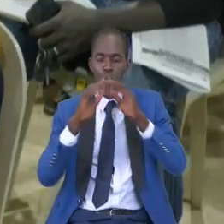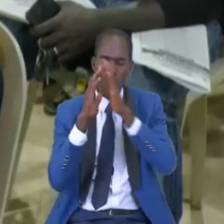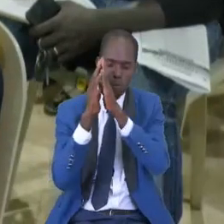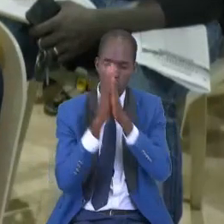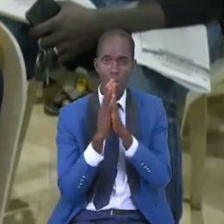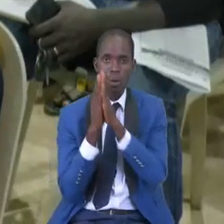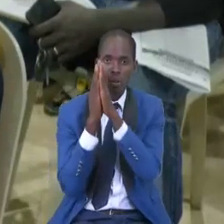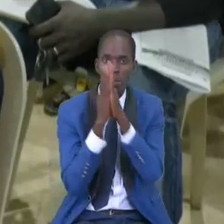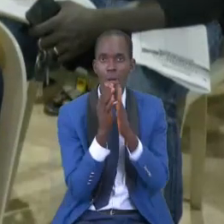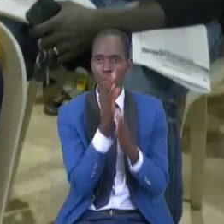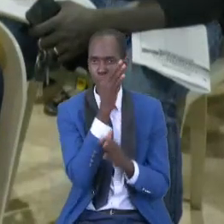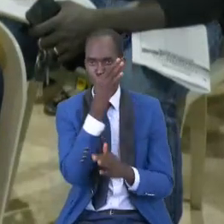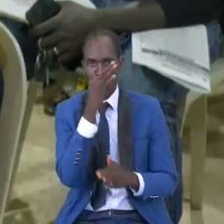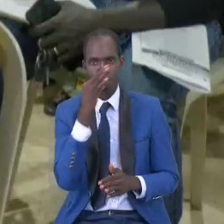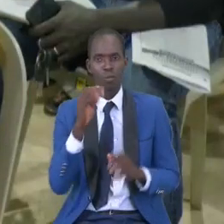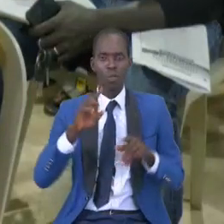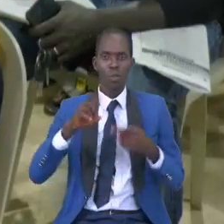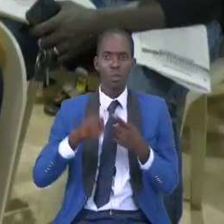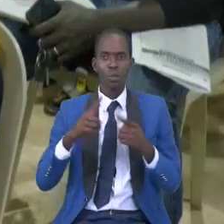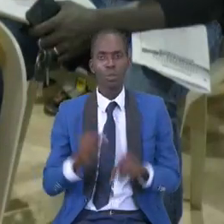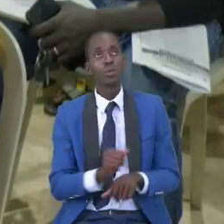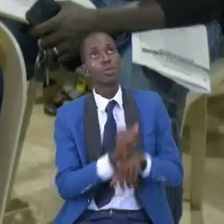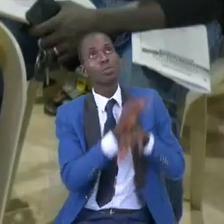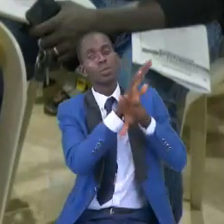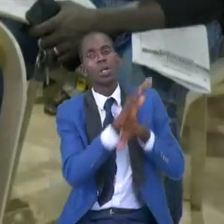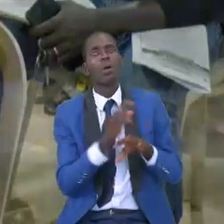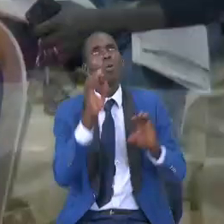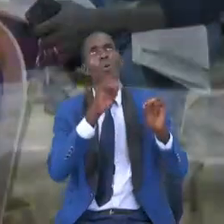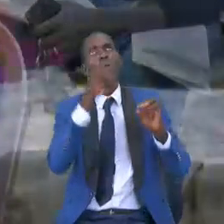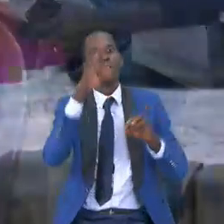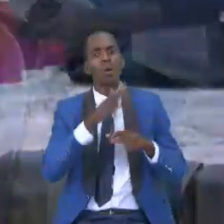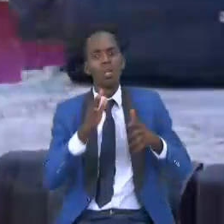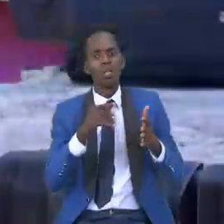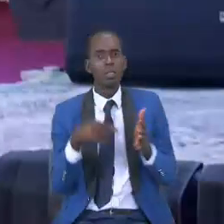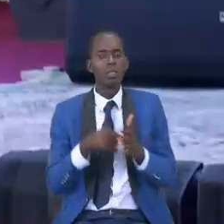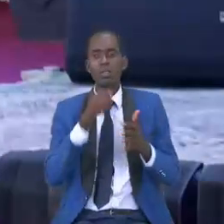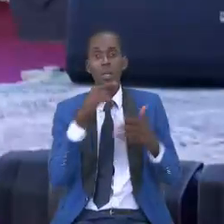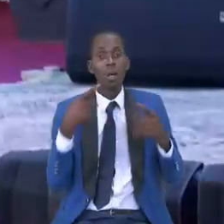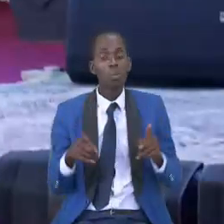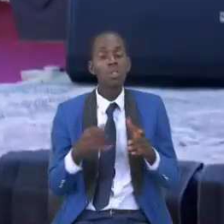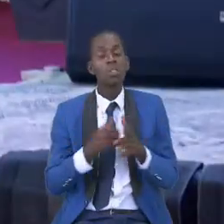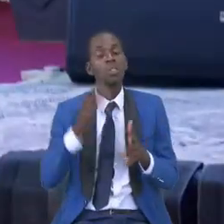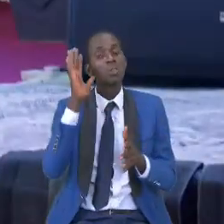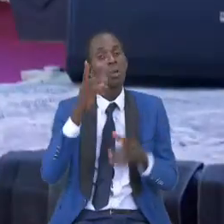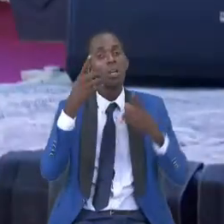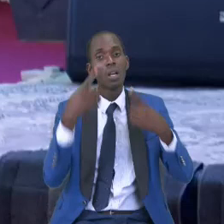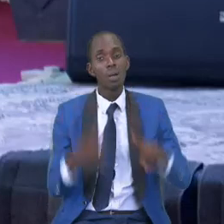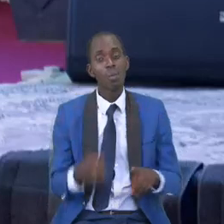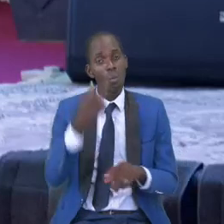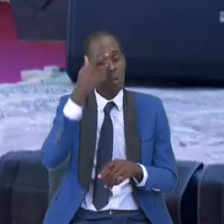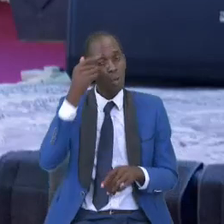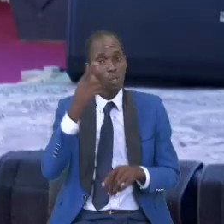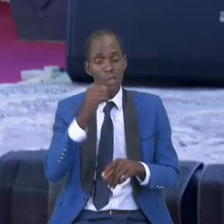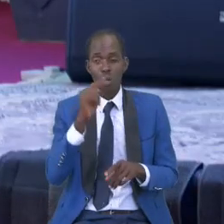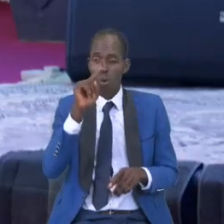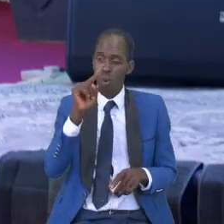oh God, let not this happen. It will happen, because the only solution is get the source of